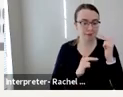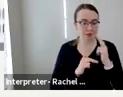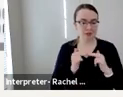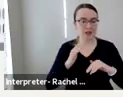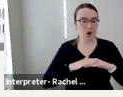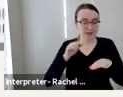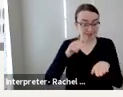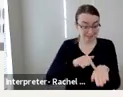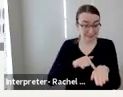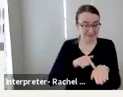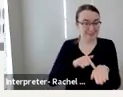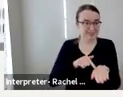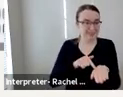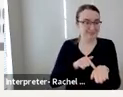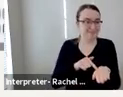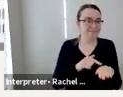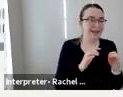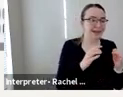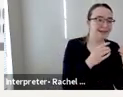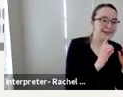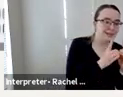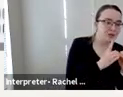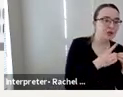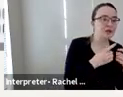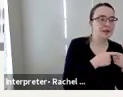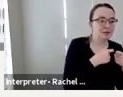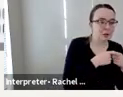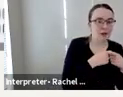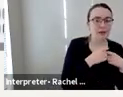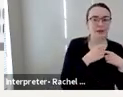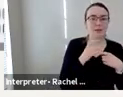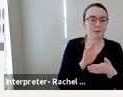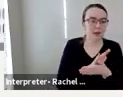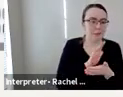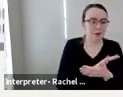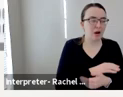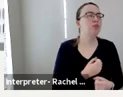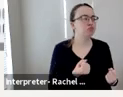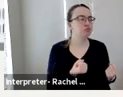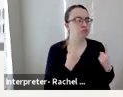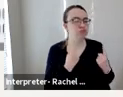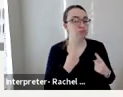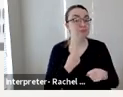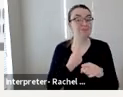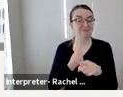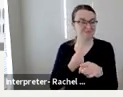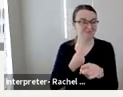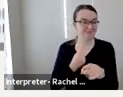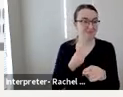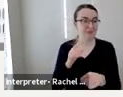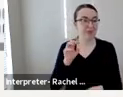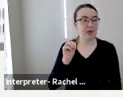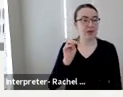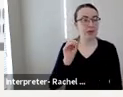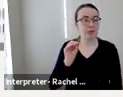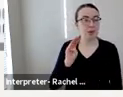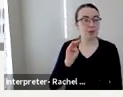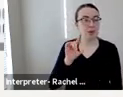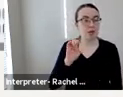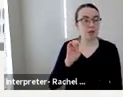done. Right on. Right. Yeah. This one happens to be a Mobile Studio Pro, which is one of